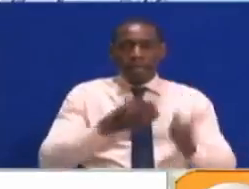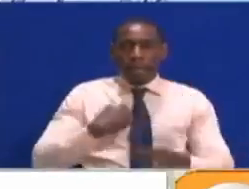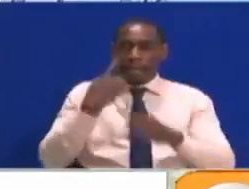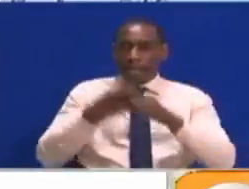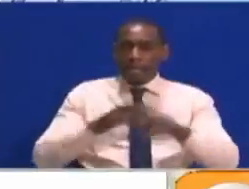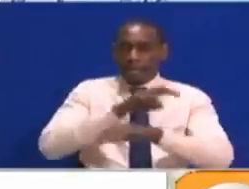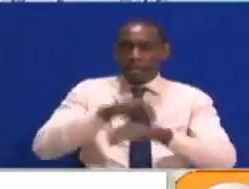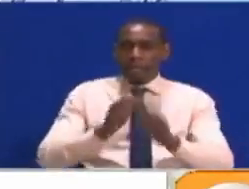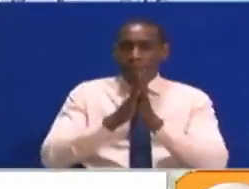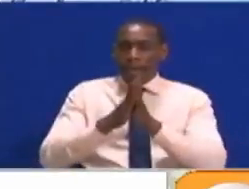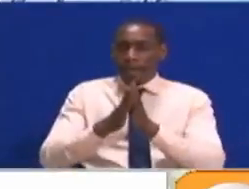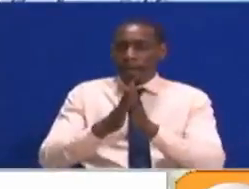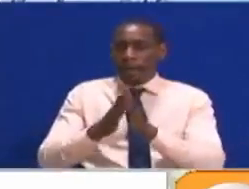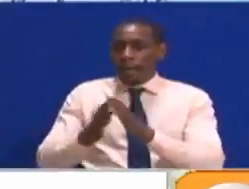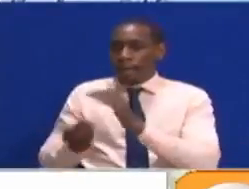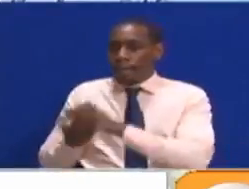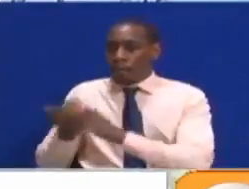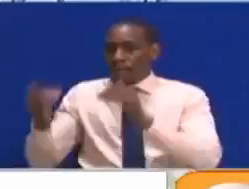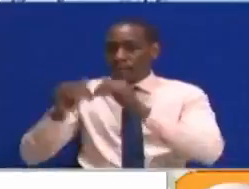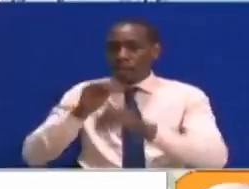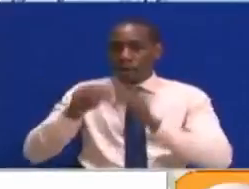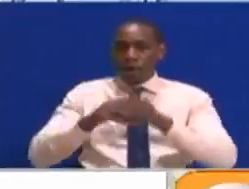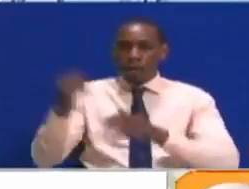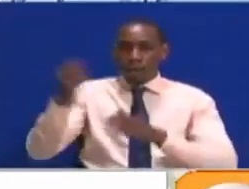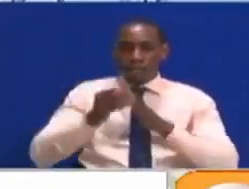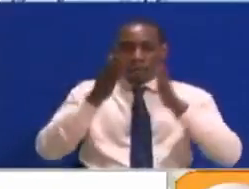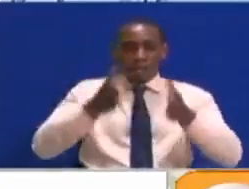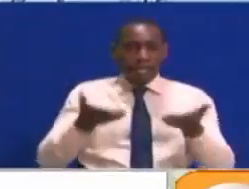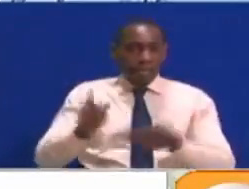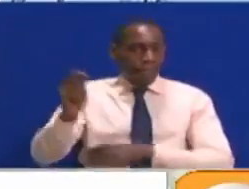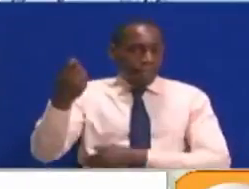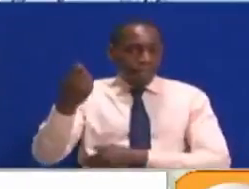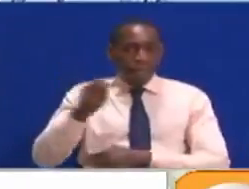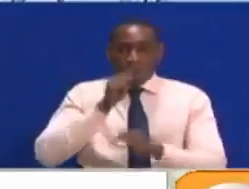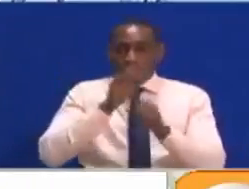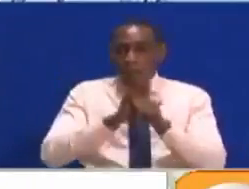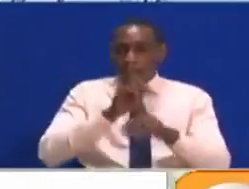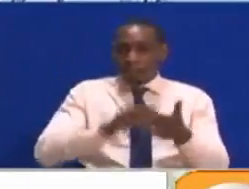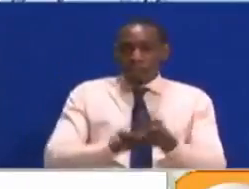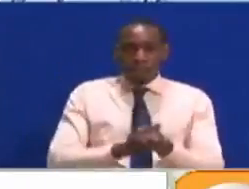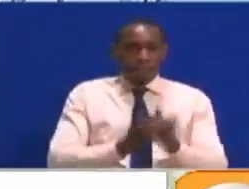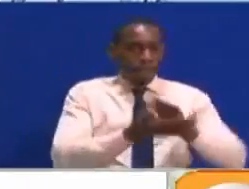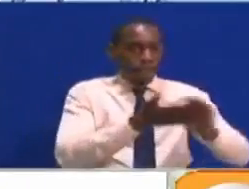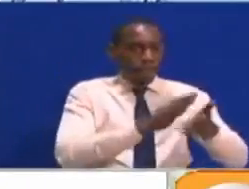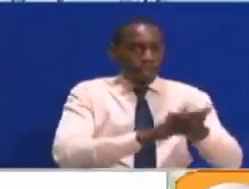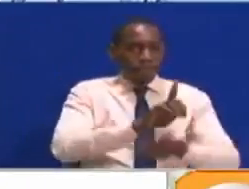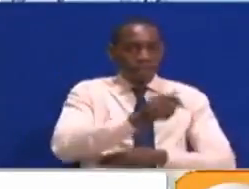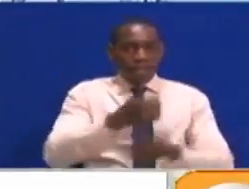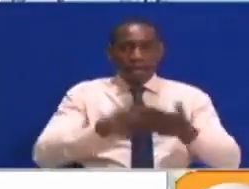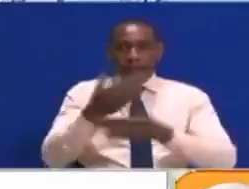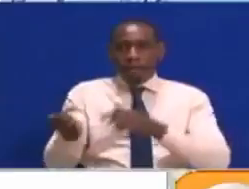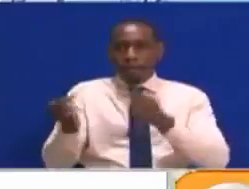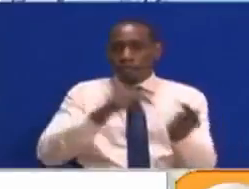annual National Prayer Breakfast at which all the leading political figures in the country pledged to bury the hatchet following the